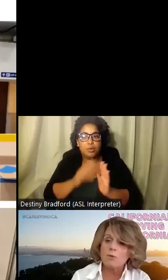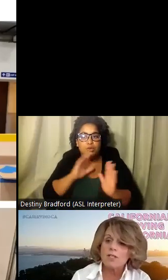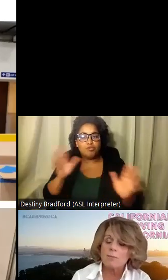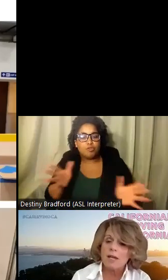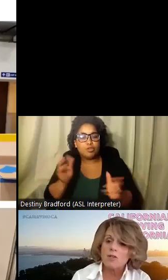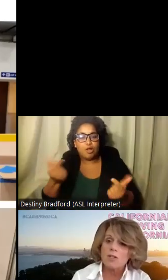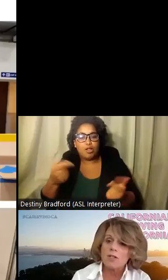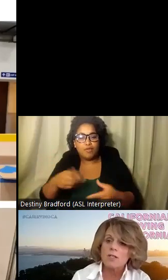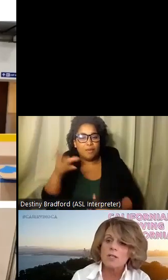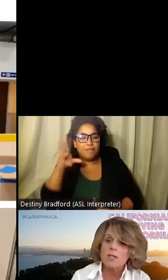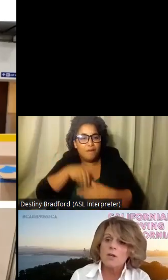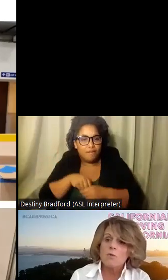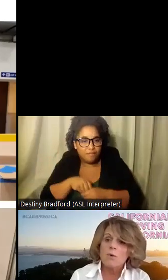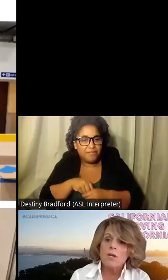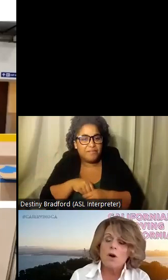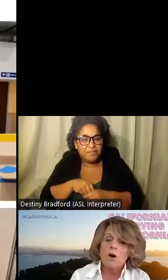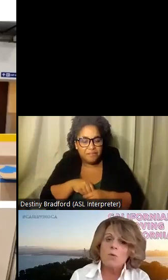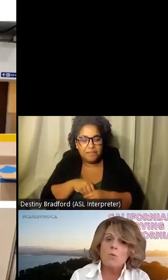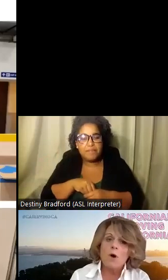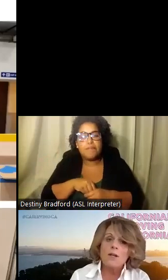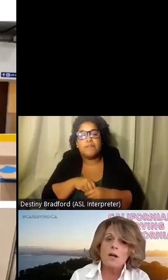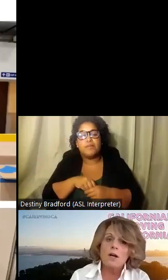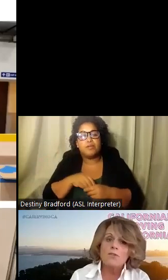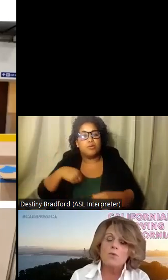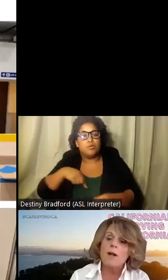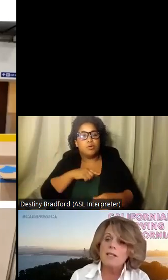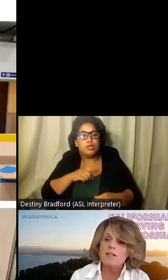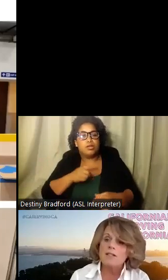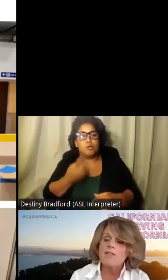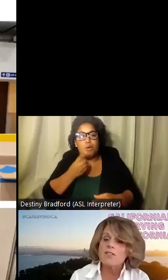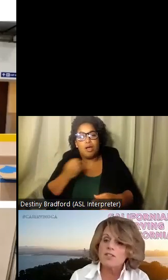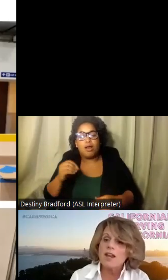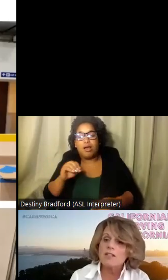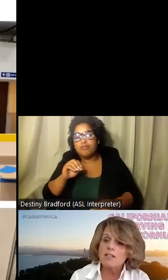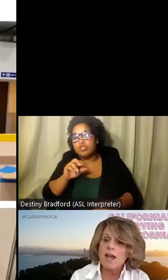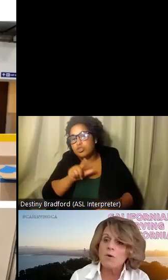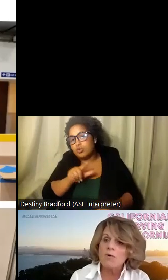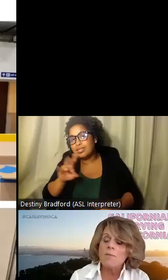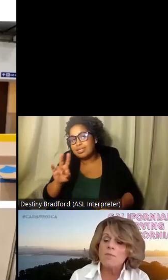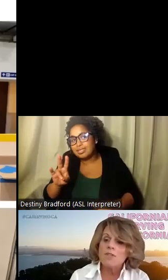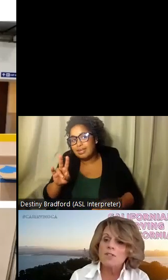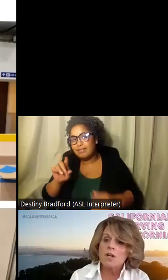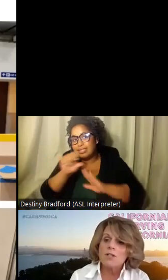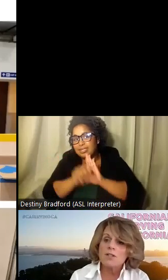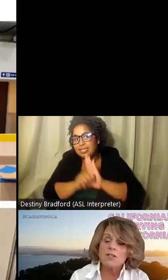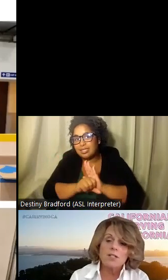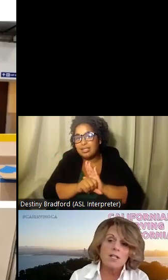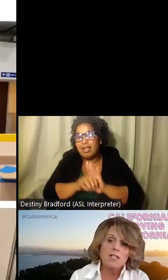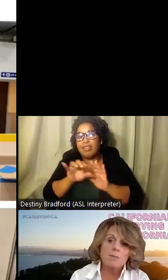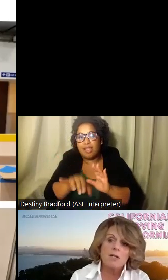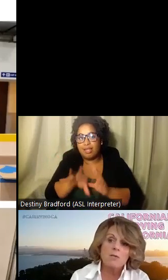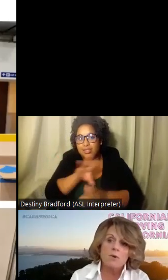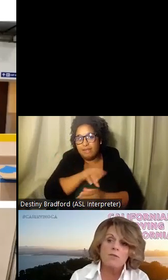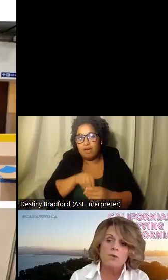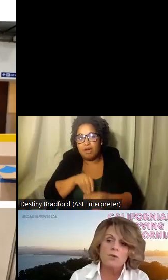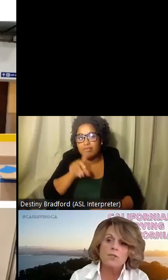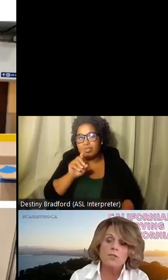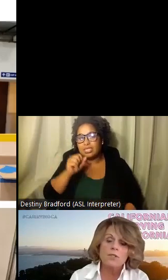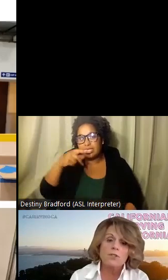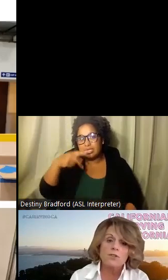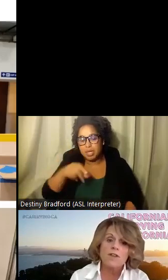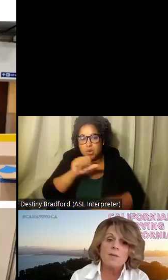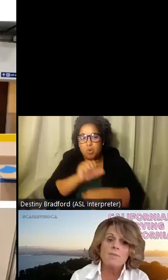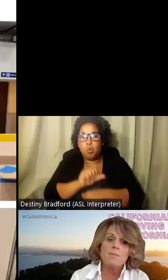everyone's participation. We are one of 27 states now that does the DSP